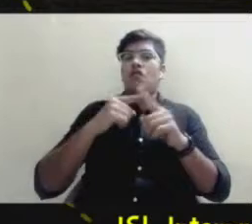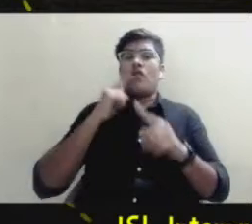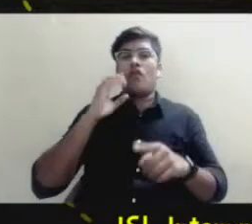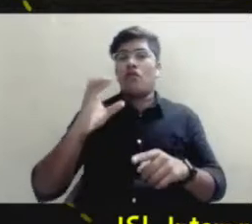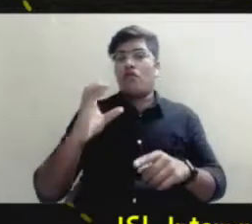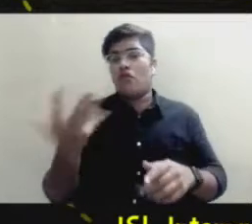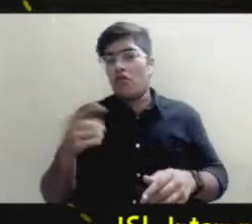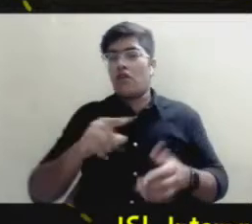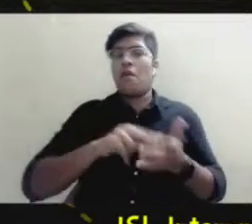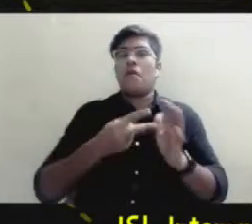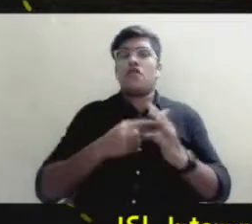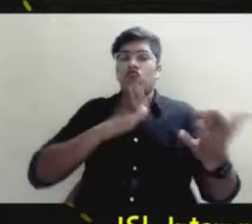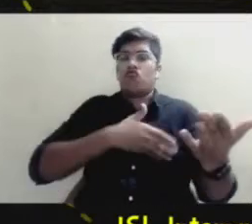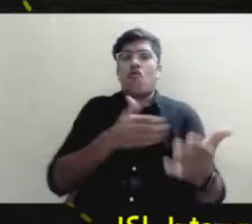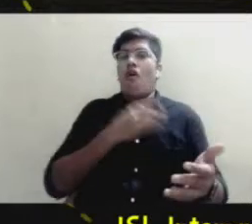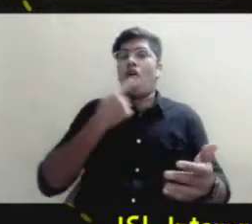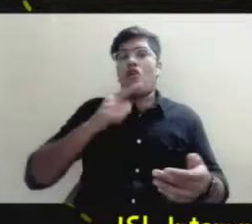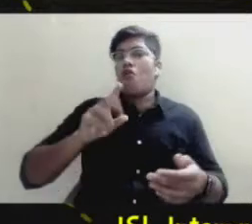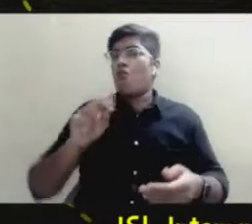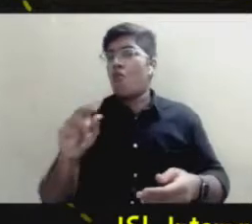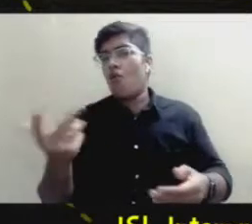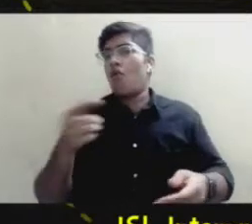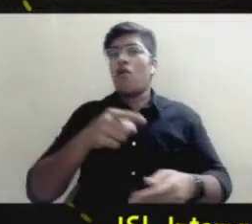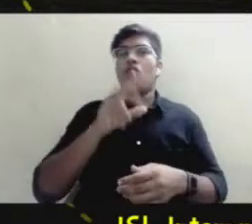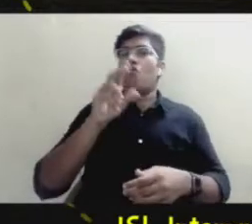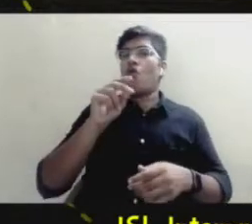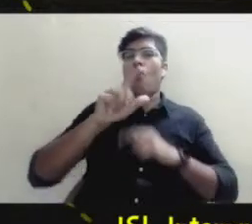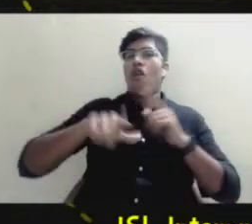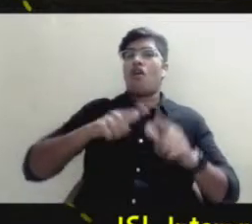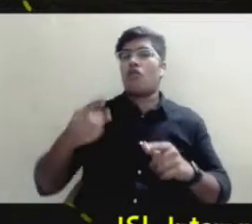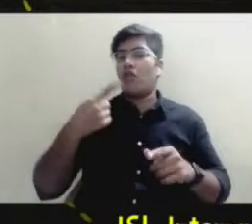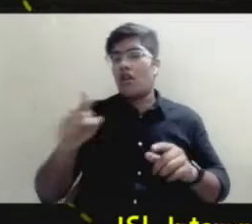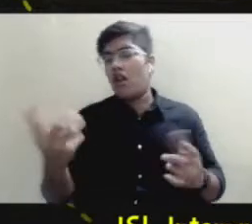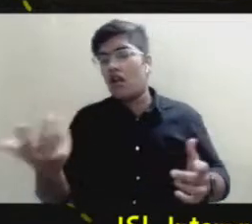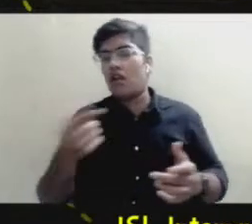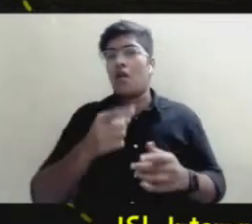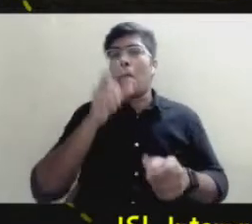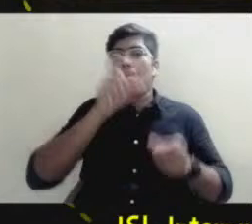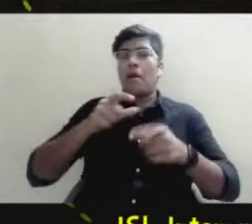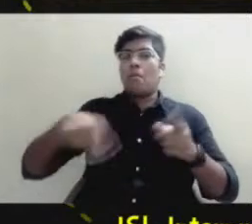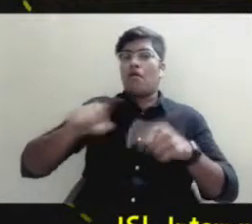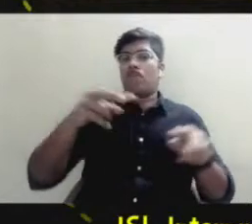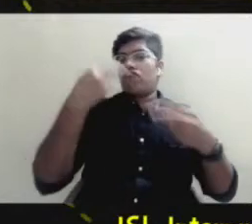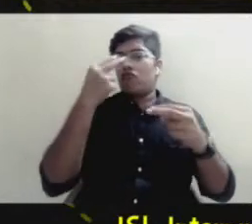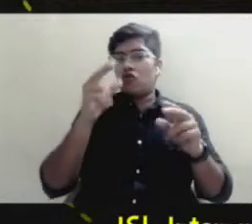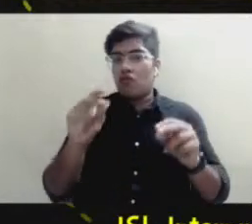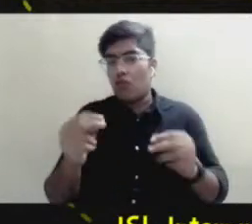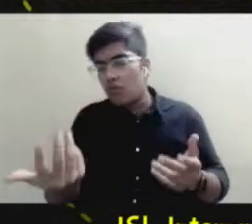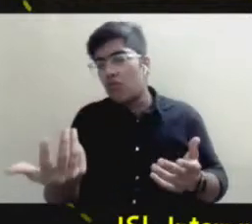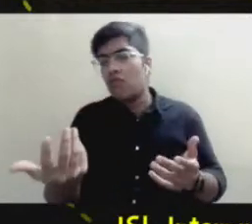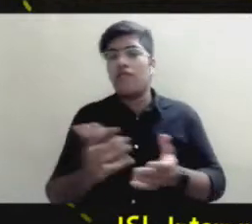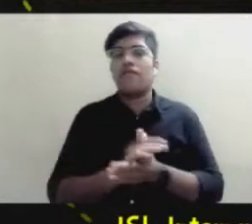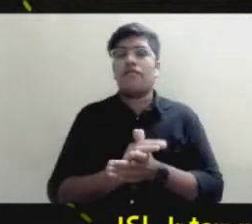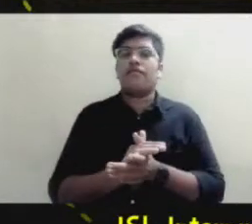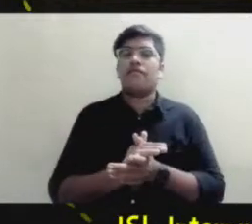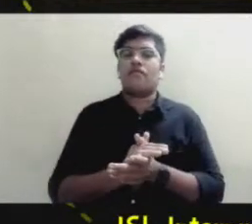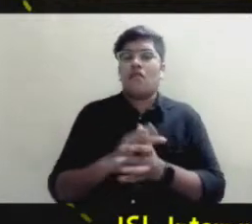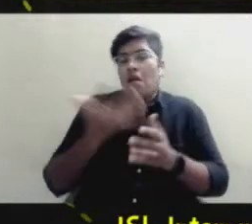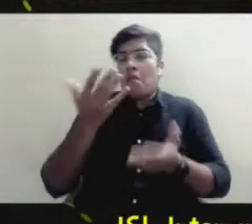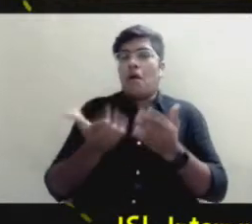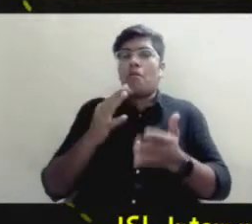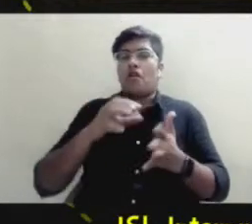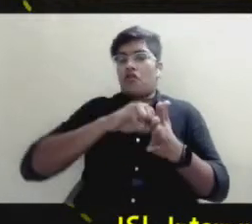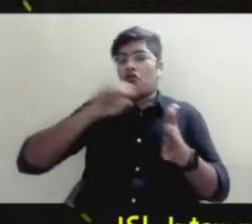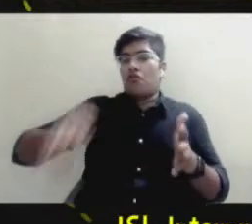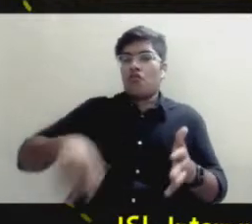sung, or that they should not be sung in public, or to say let's perhaps remove